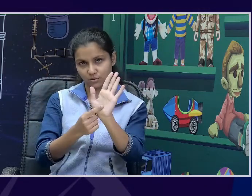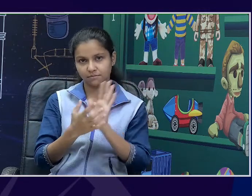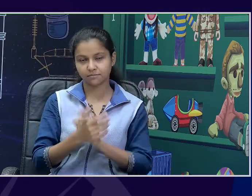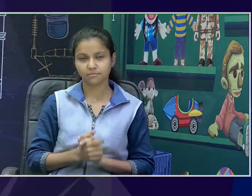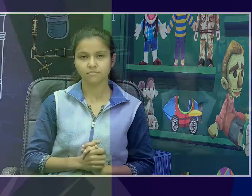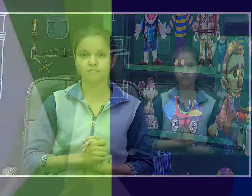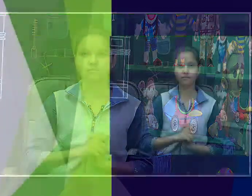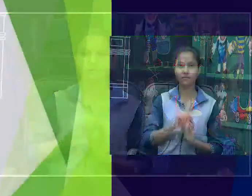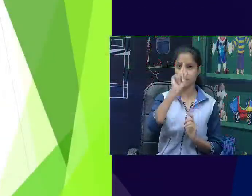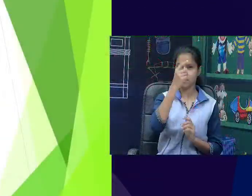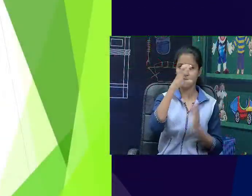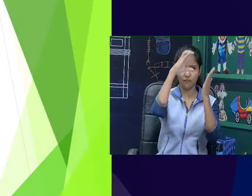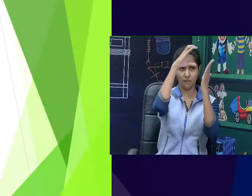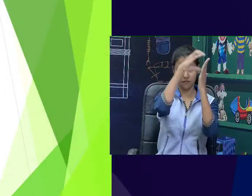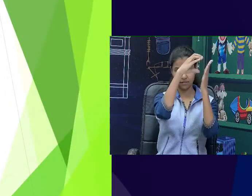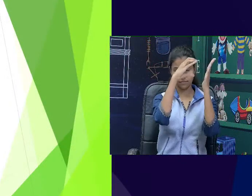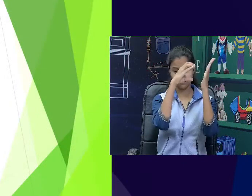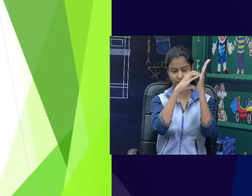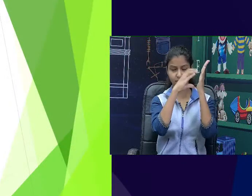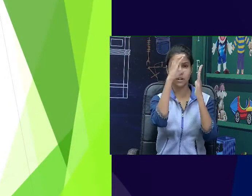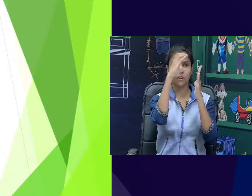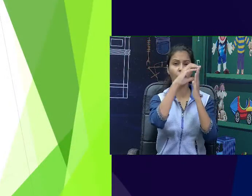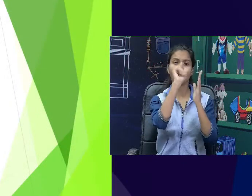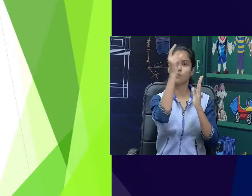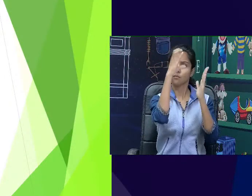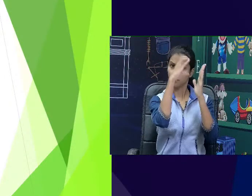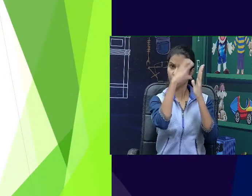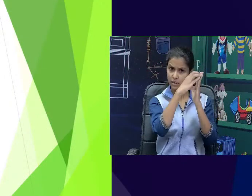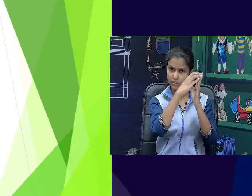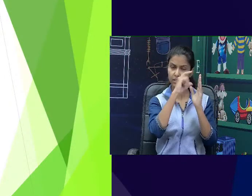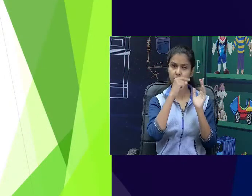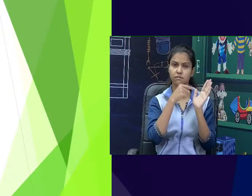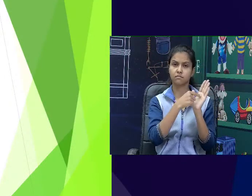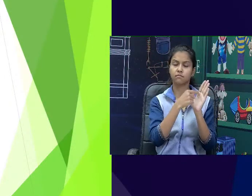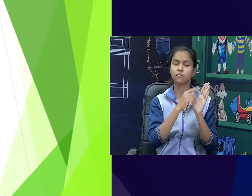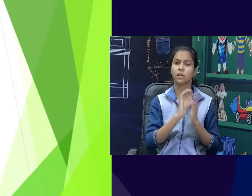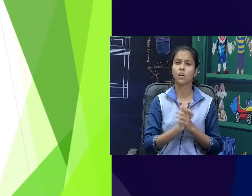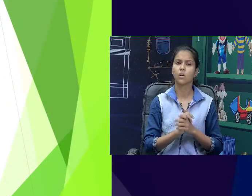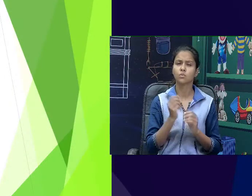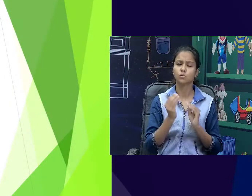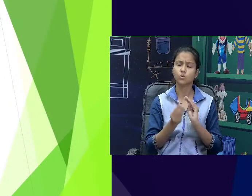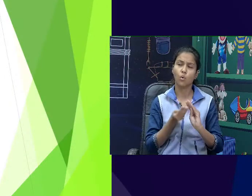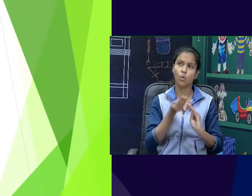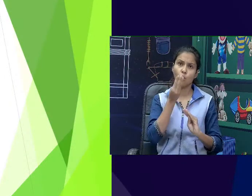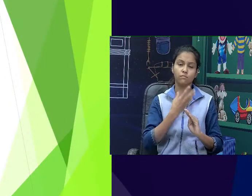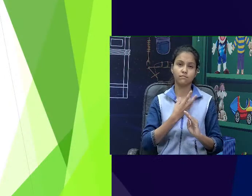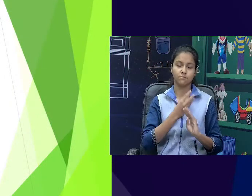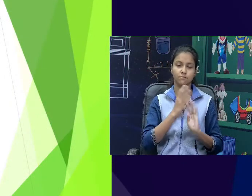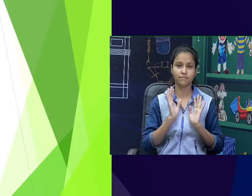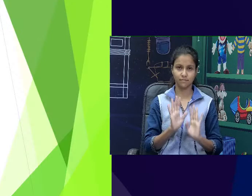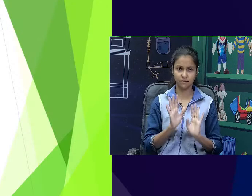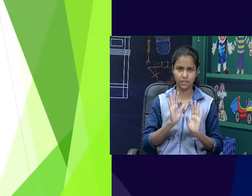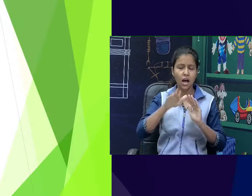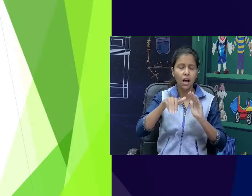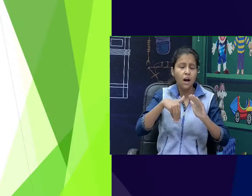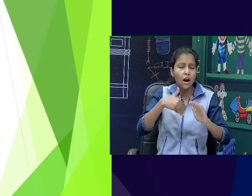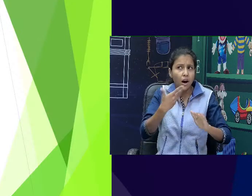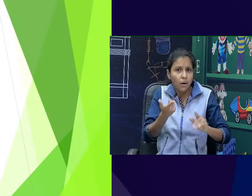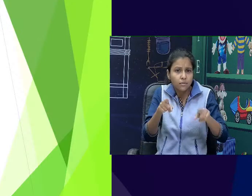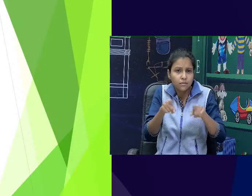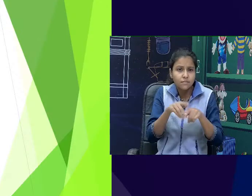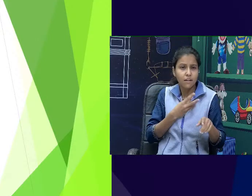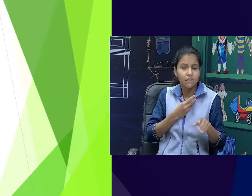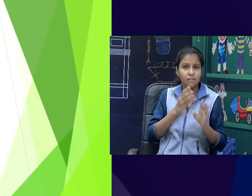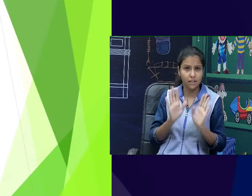in the first paragraph, what the writer is talking about, it is the overcoming of the fear, how he overcame his